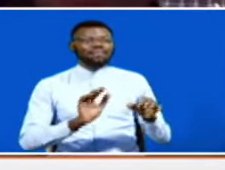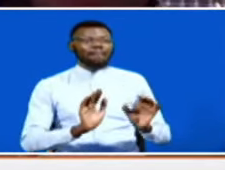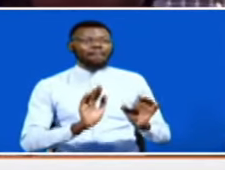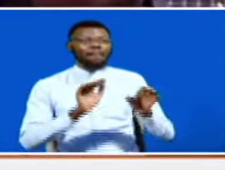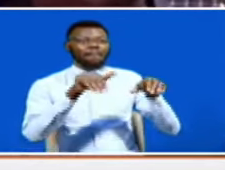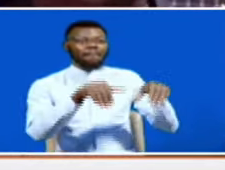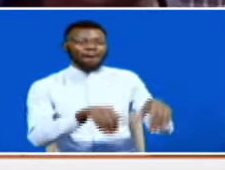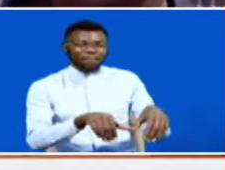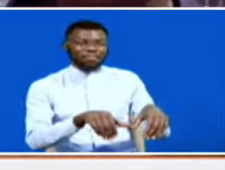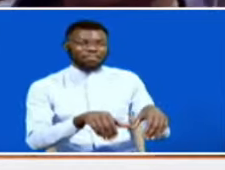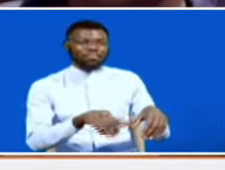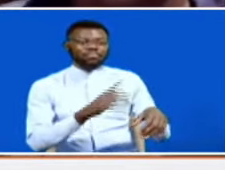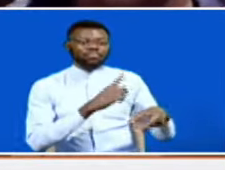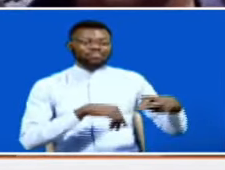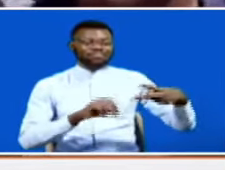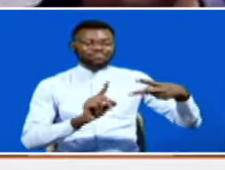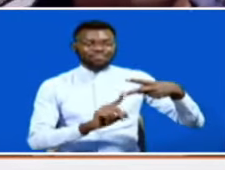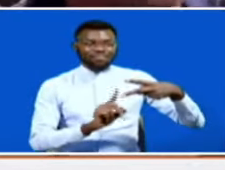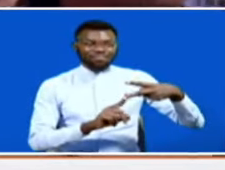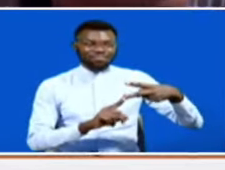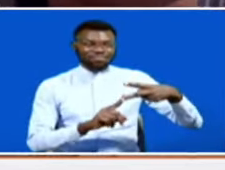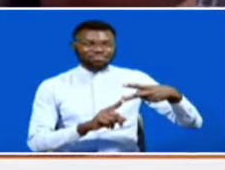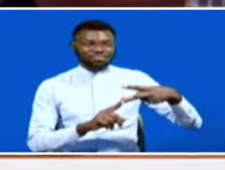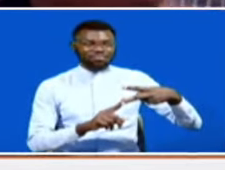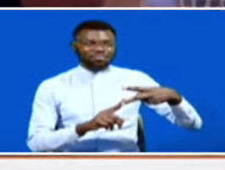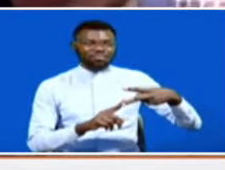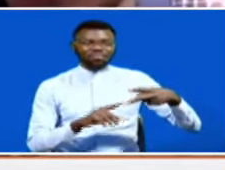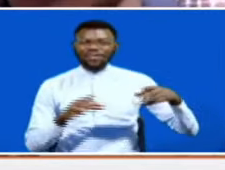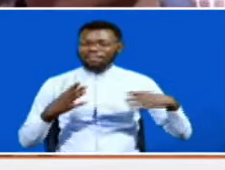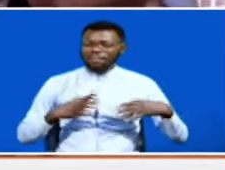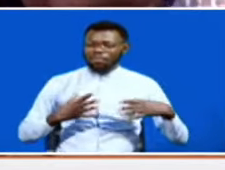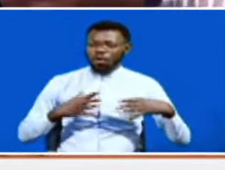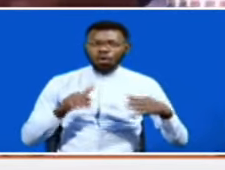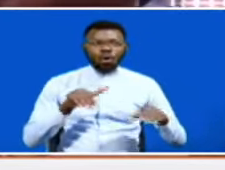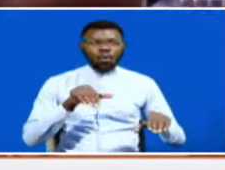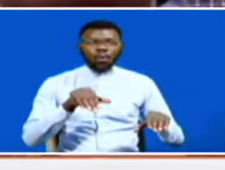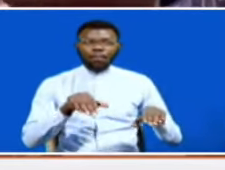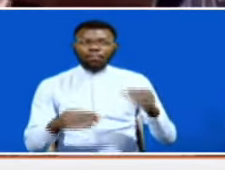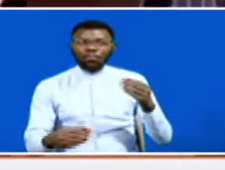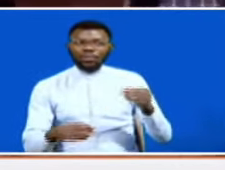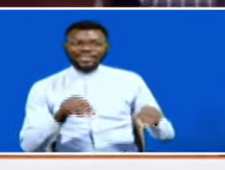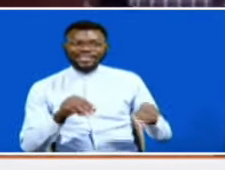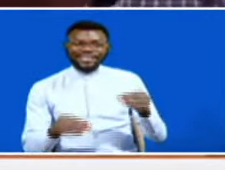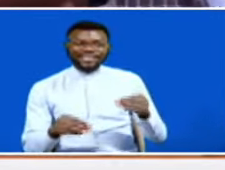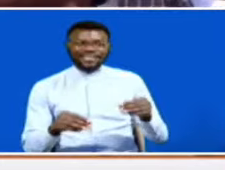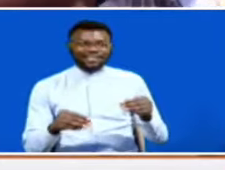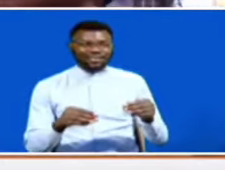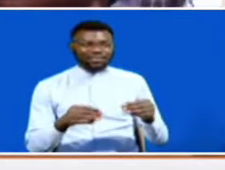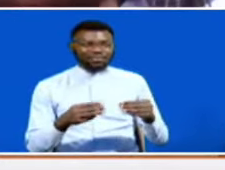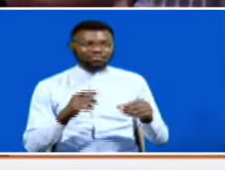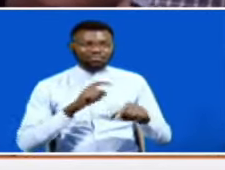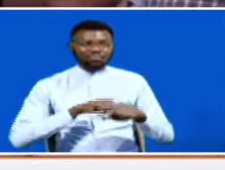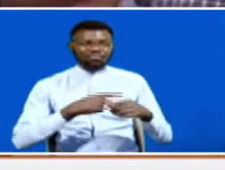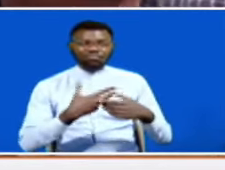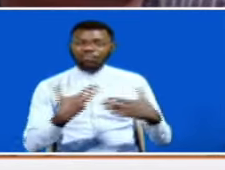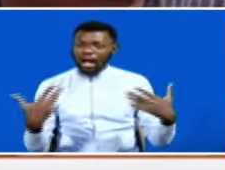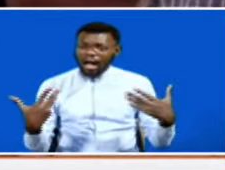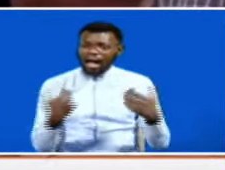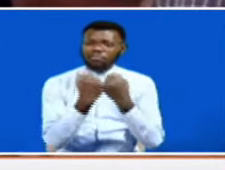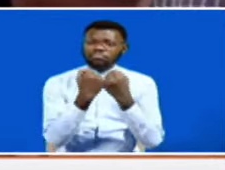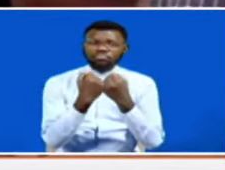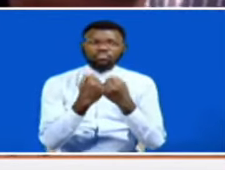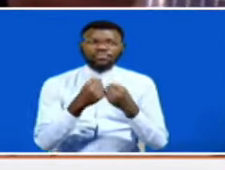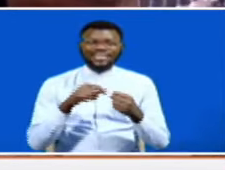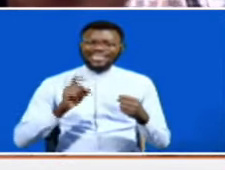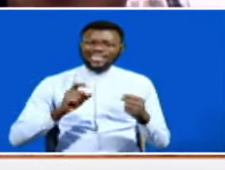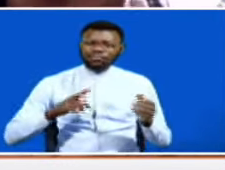Hiyo ni jambo la kwanza. Ya pili, wazima moto wa Busia wawe kama wanamaanisha. Ajali kitendeka, tafadhali wafike kwa